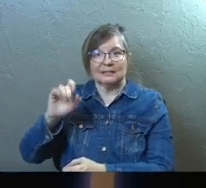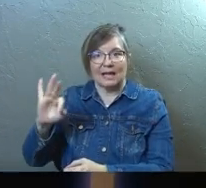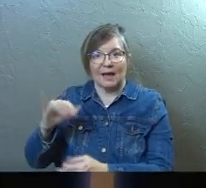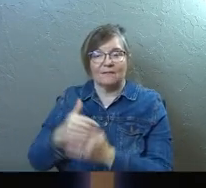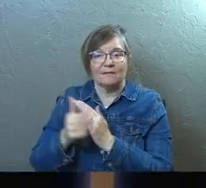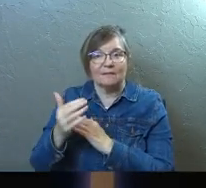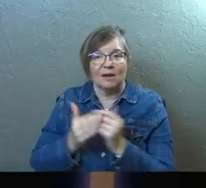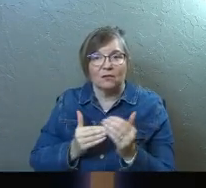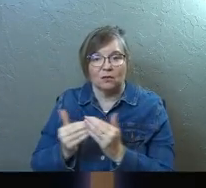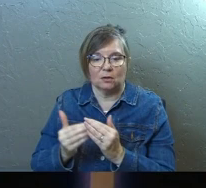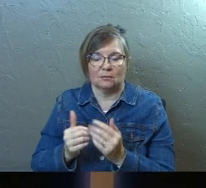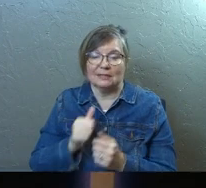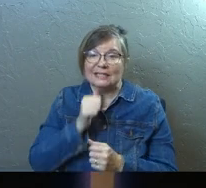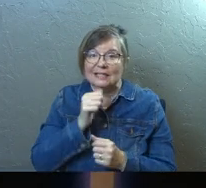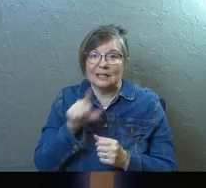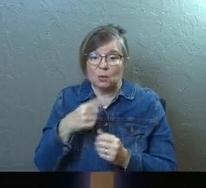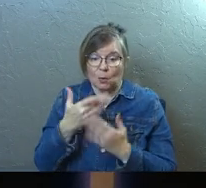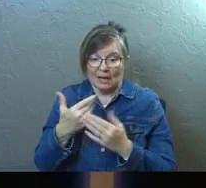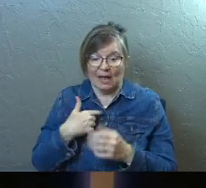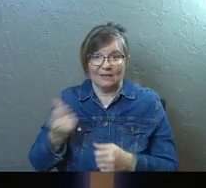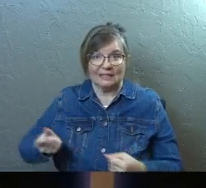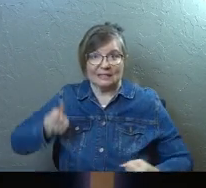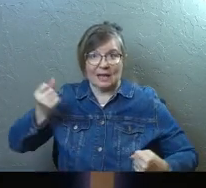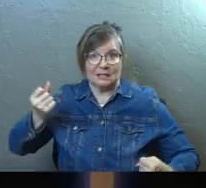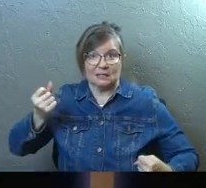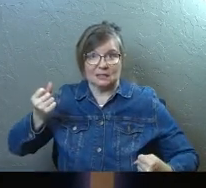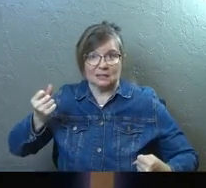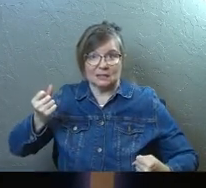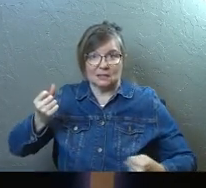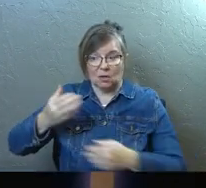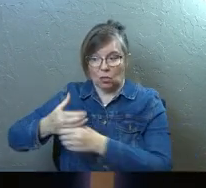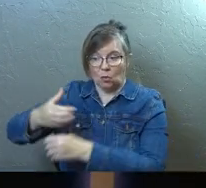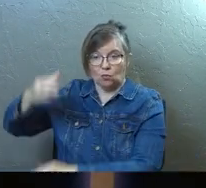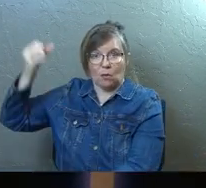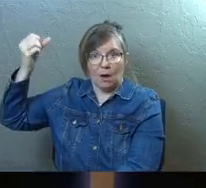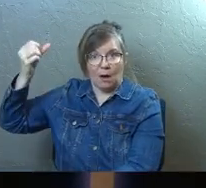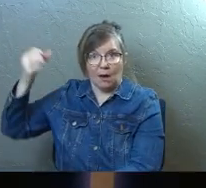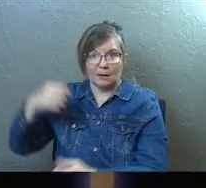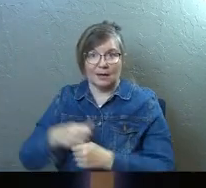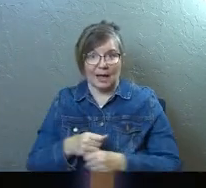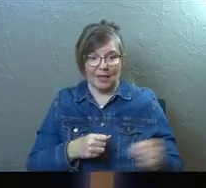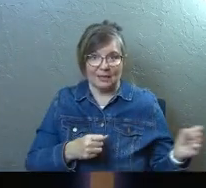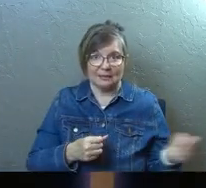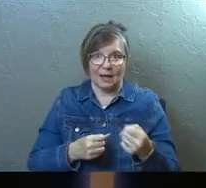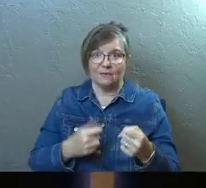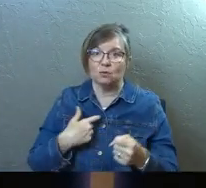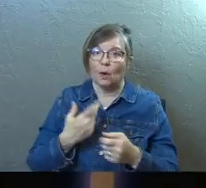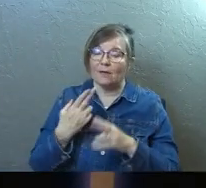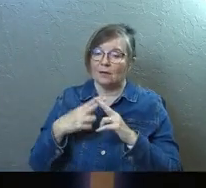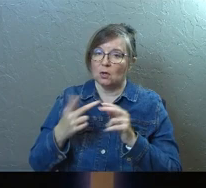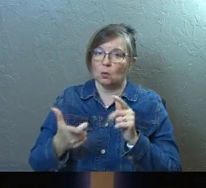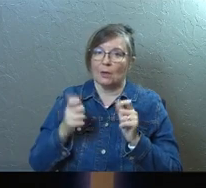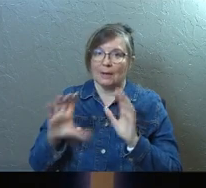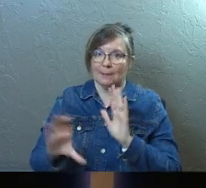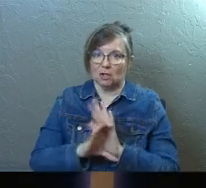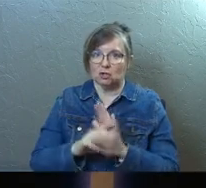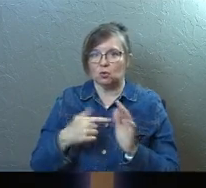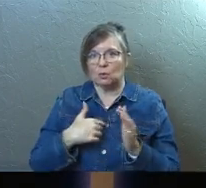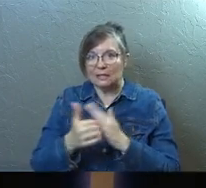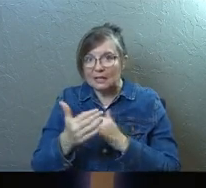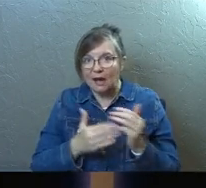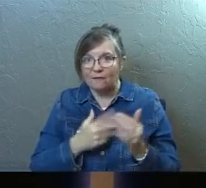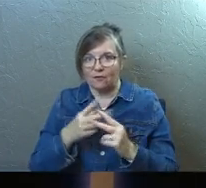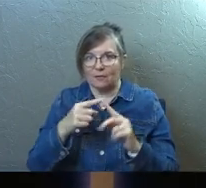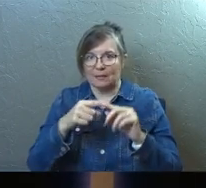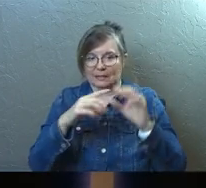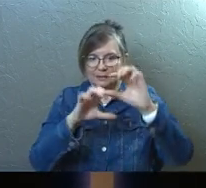either. The comfort is what he's got in his hands, the rod and the staff. So I got a quick picture of the rod and staff for you because you get comfort